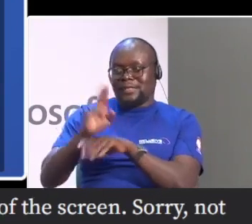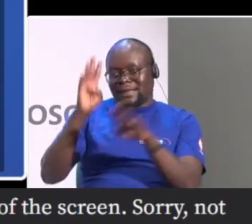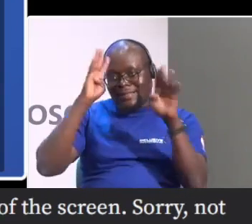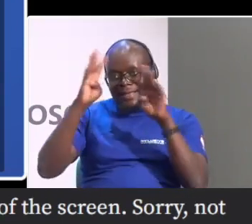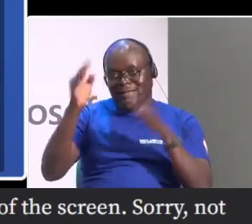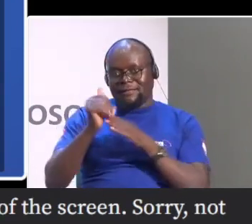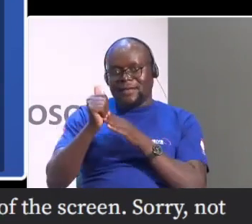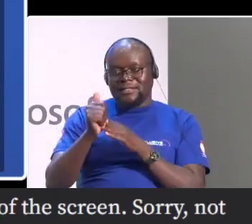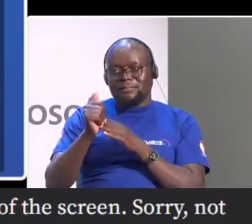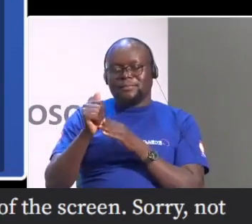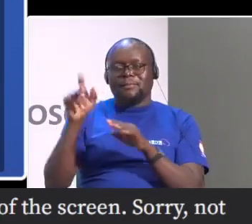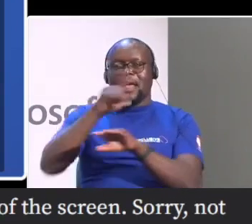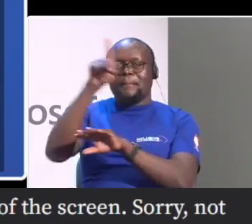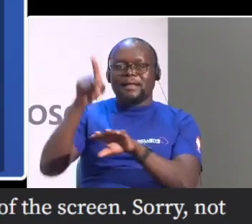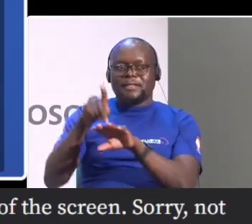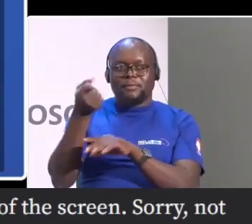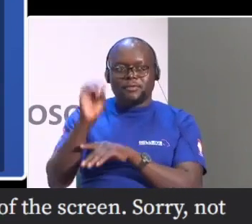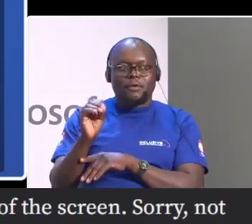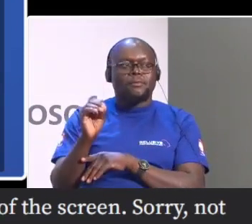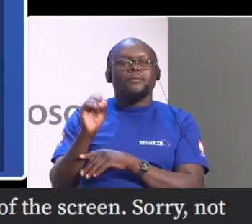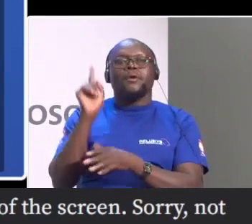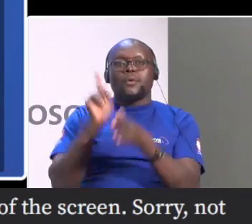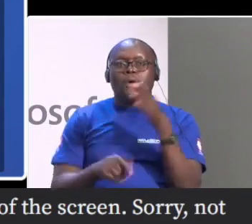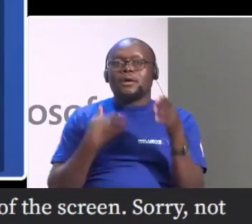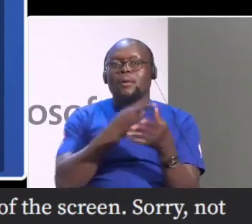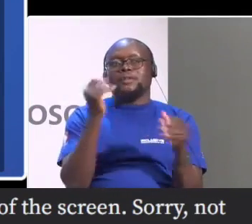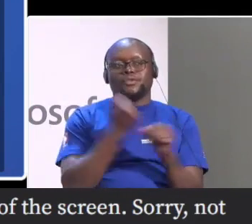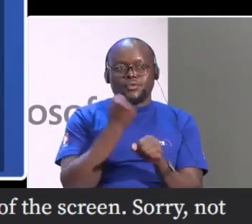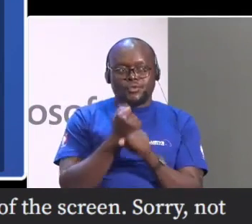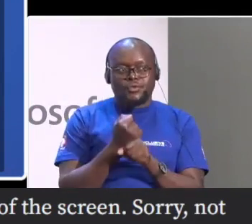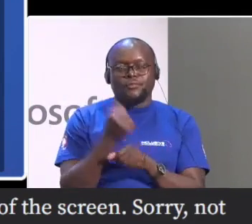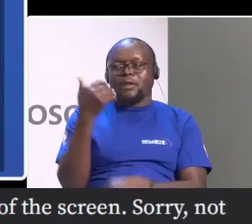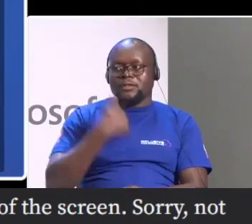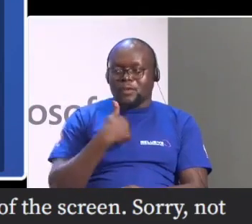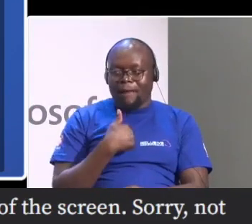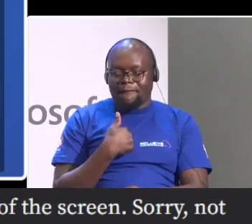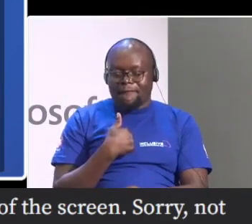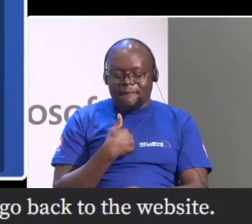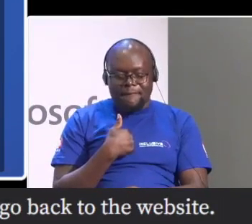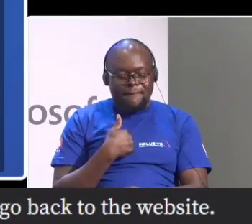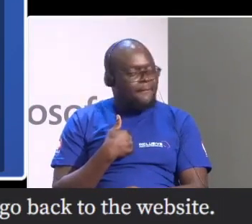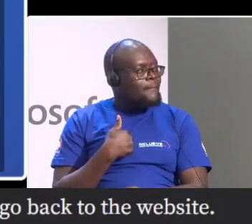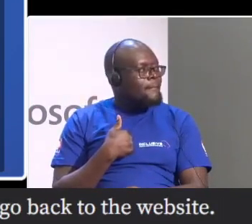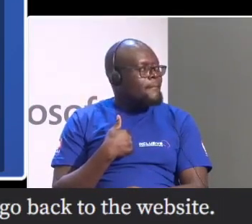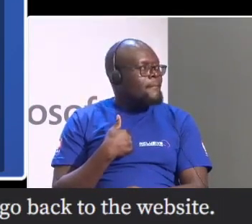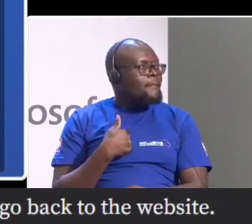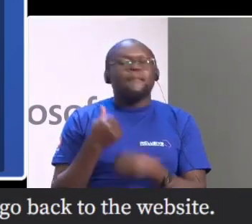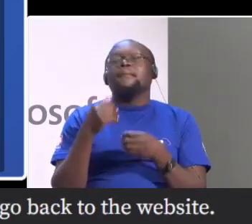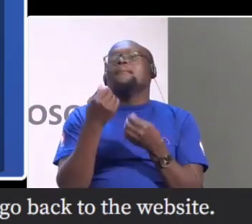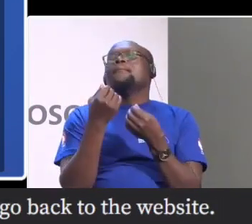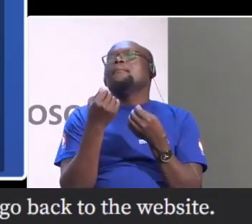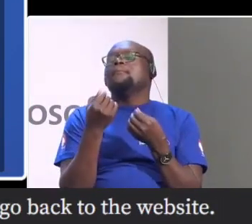creative leadership principles? So here, what I'd love for you to do is to have a couple of